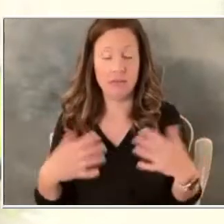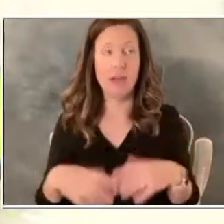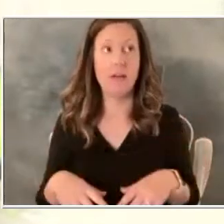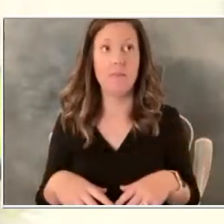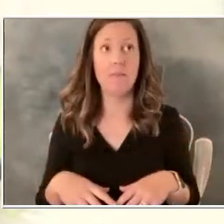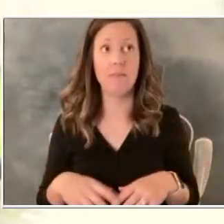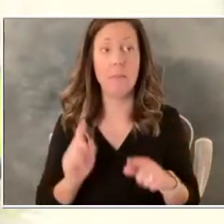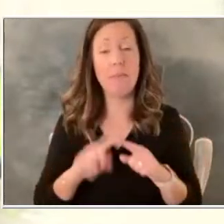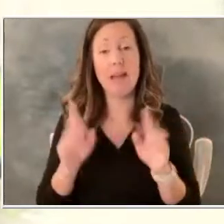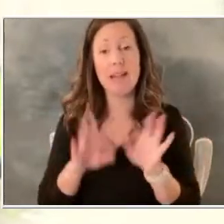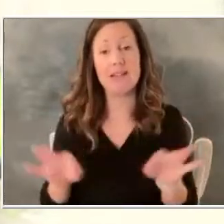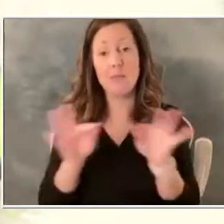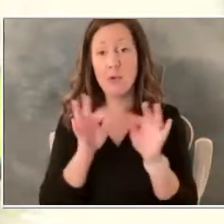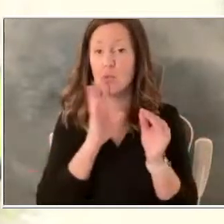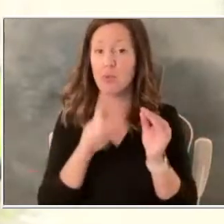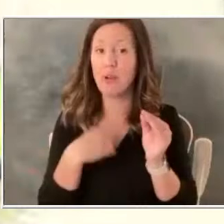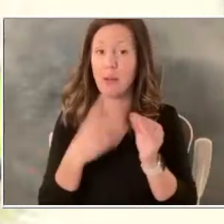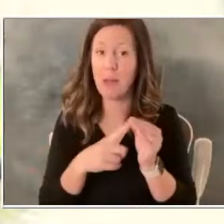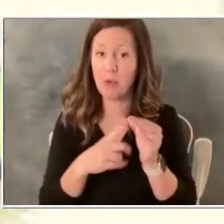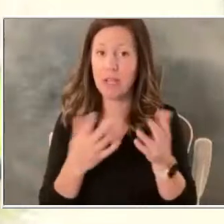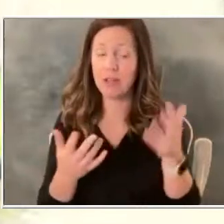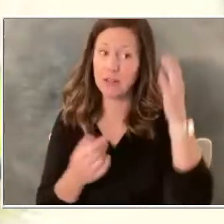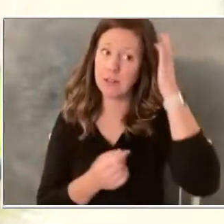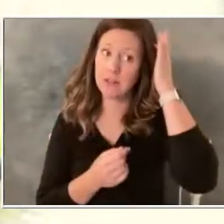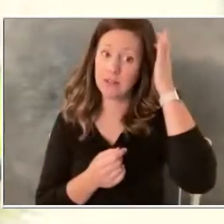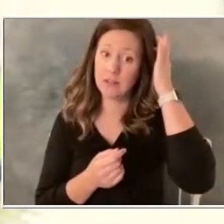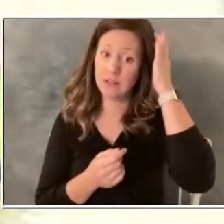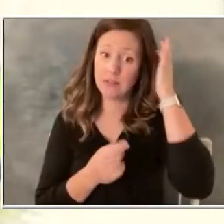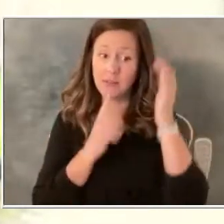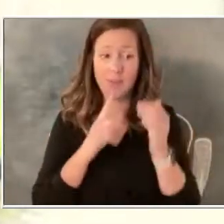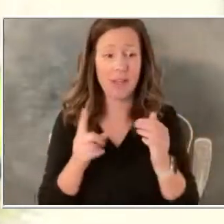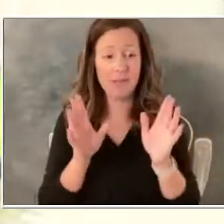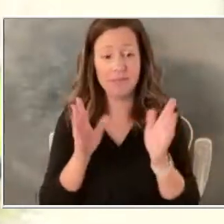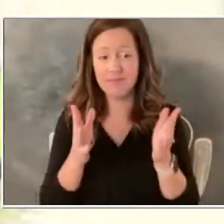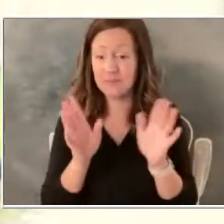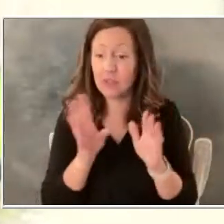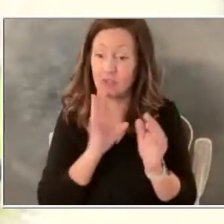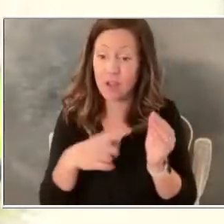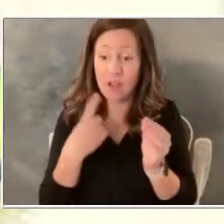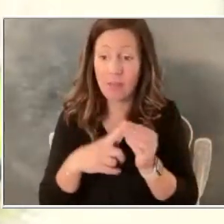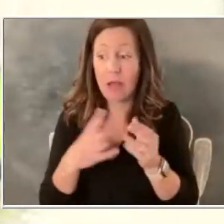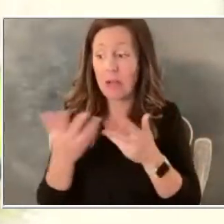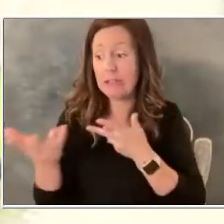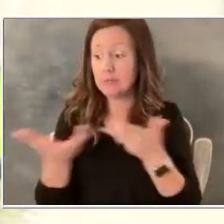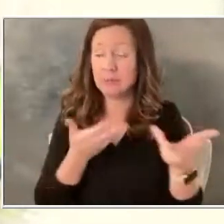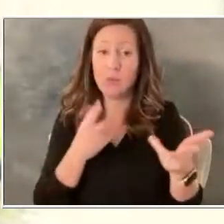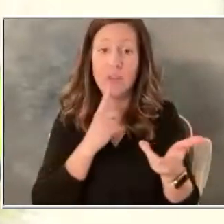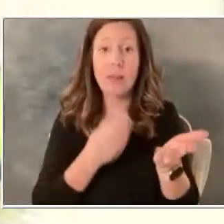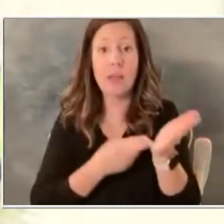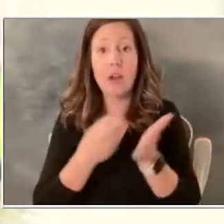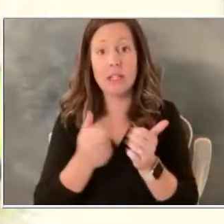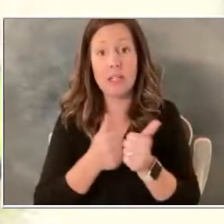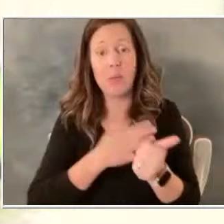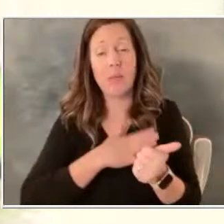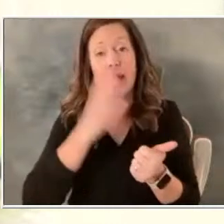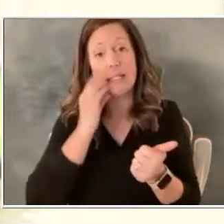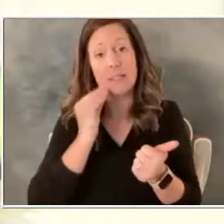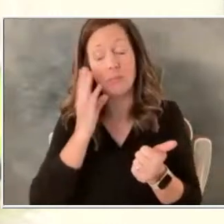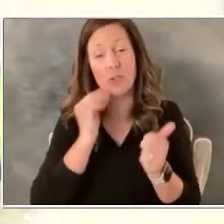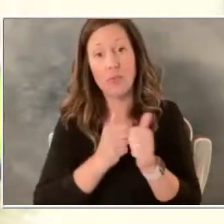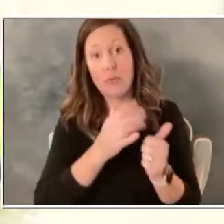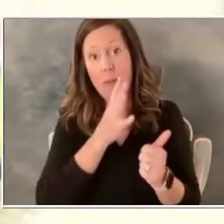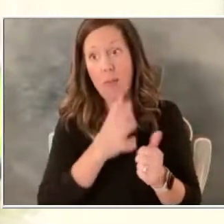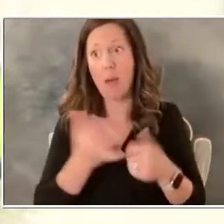the part that served me really well, is to just talk about it with people, like just be honest with my experience with my mom, and now I have this